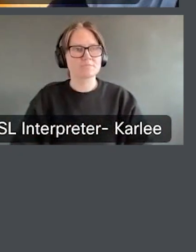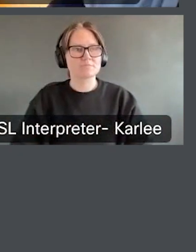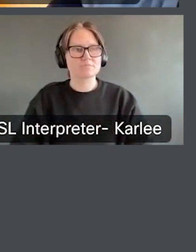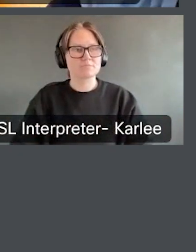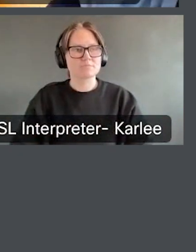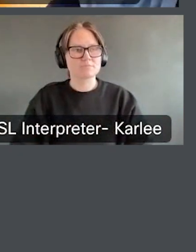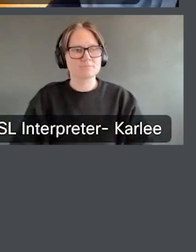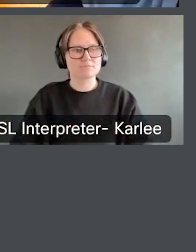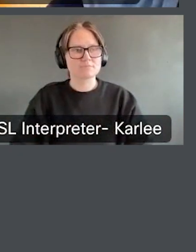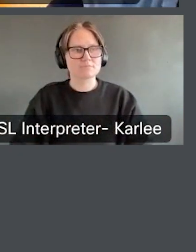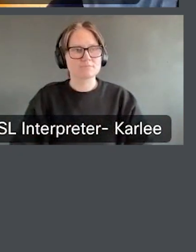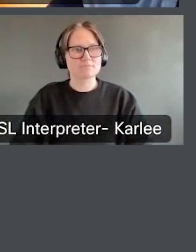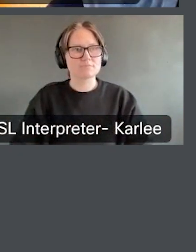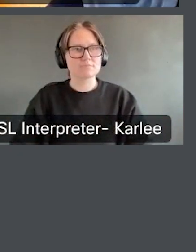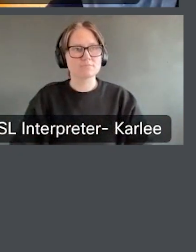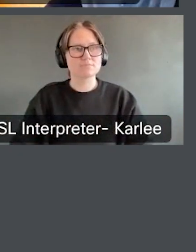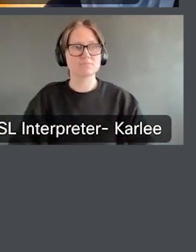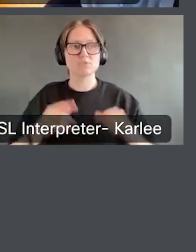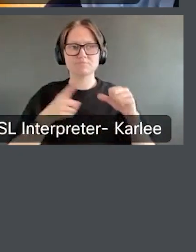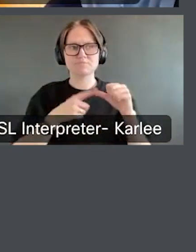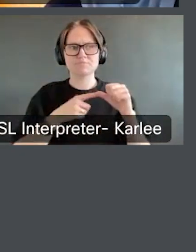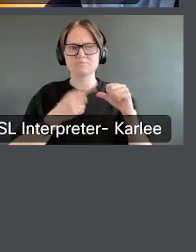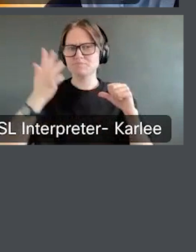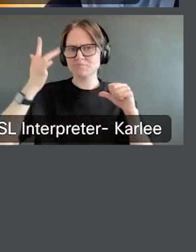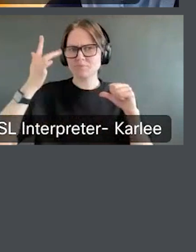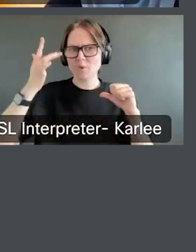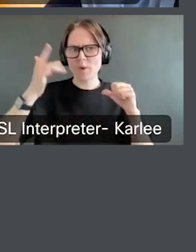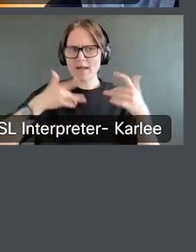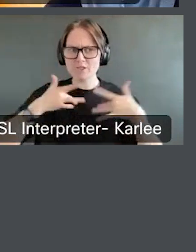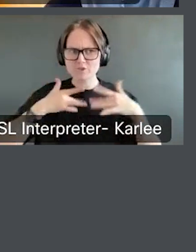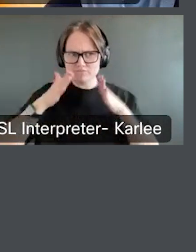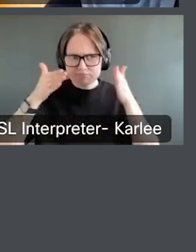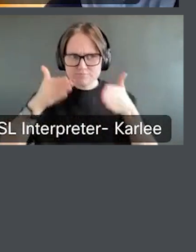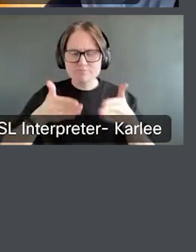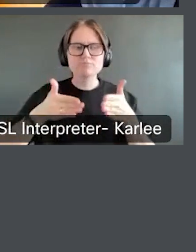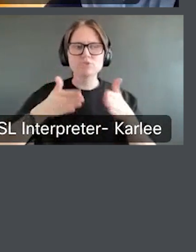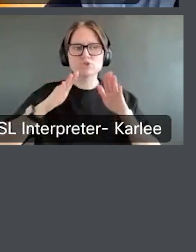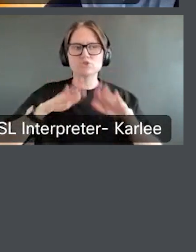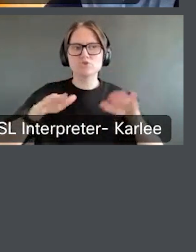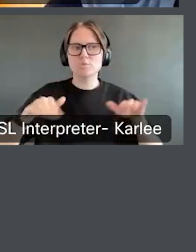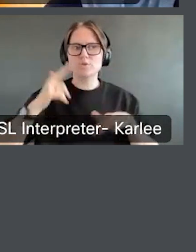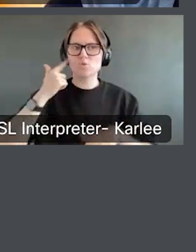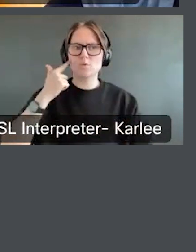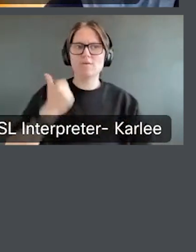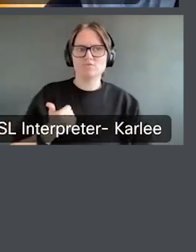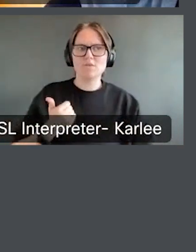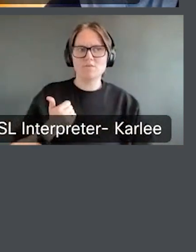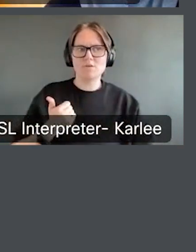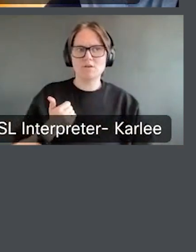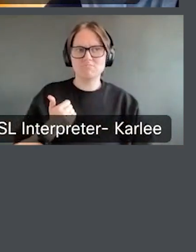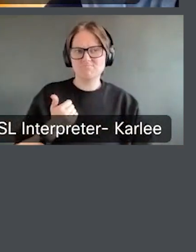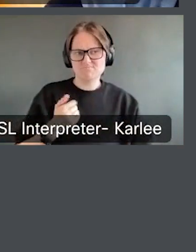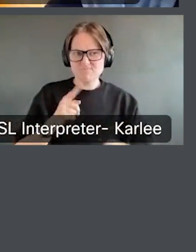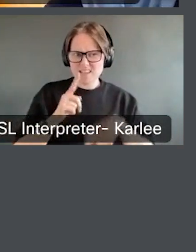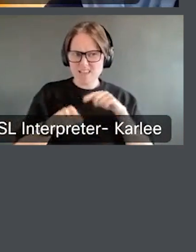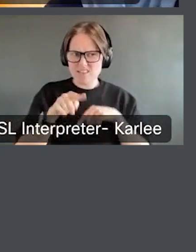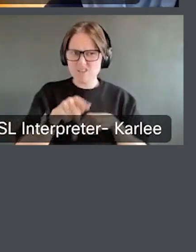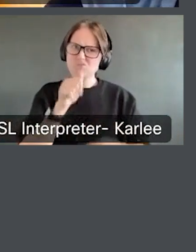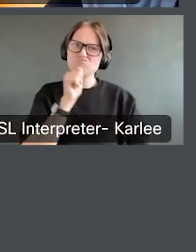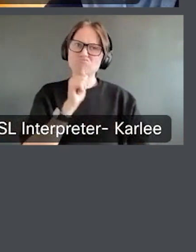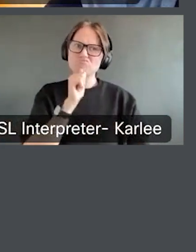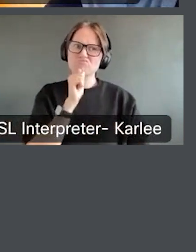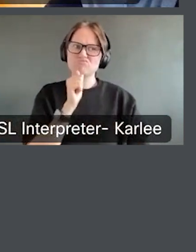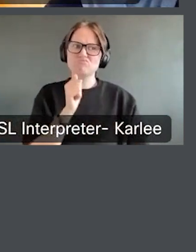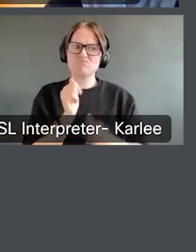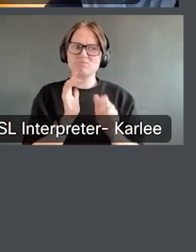So to start with, why are we concerned with unilateral hearing loss in children, and can't they just get along with